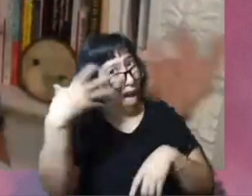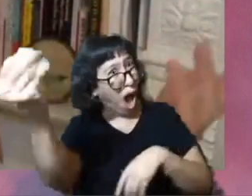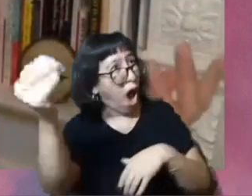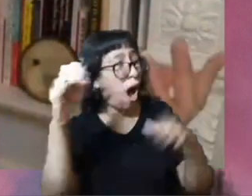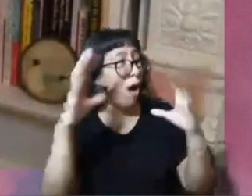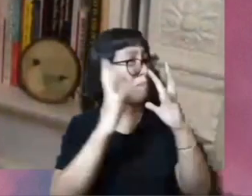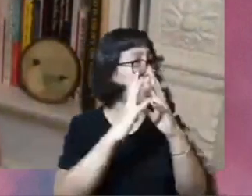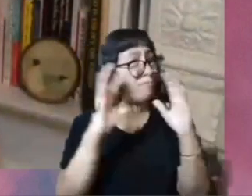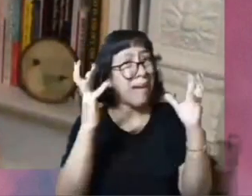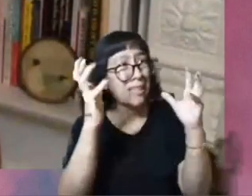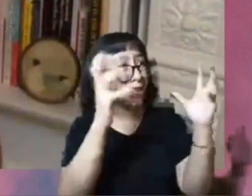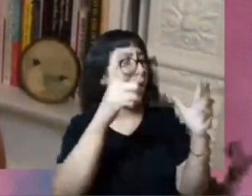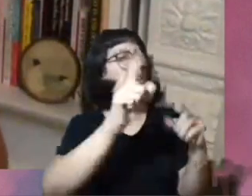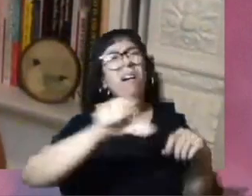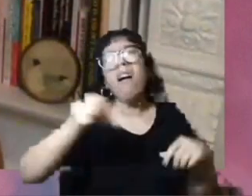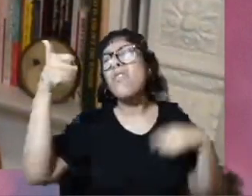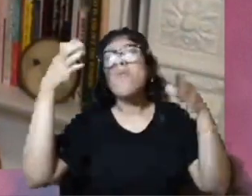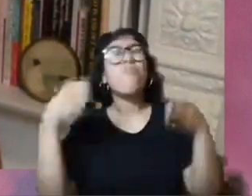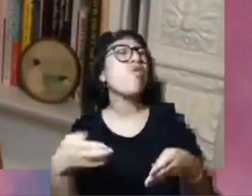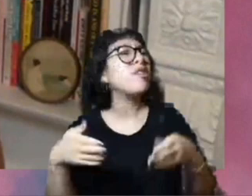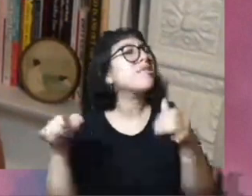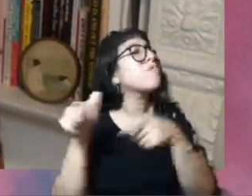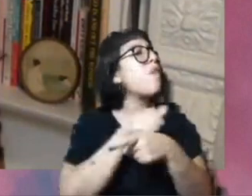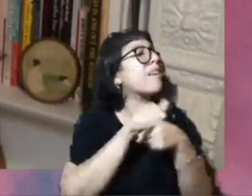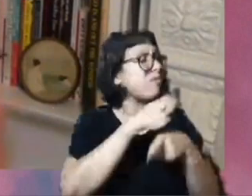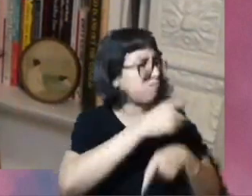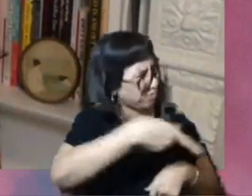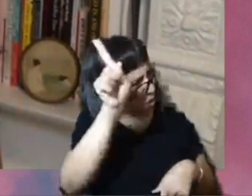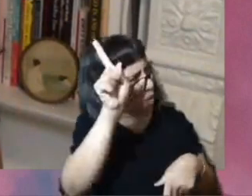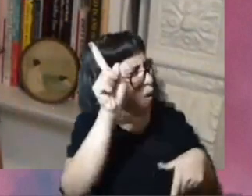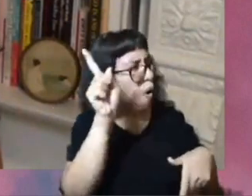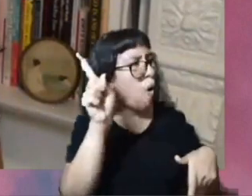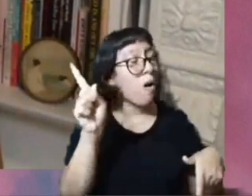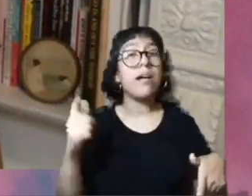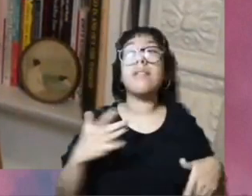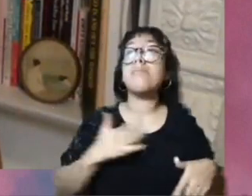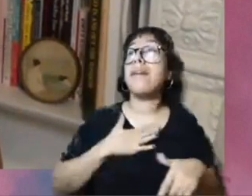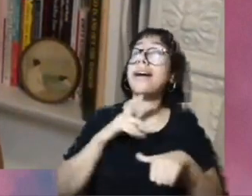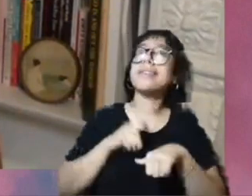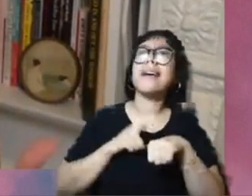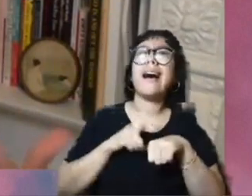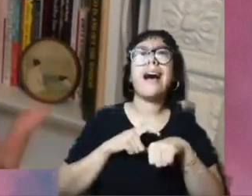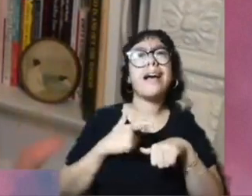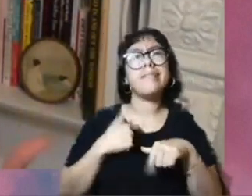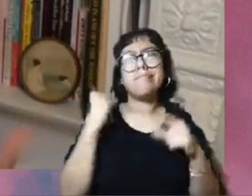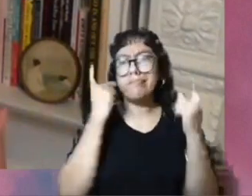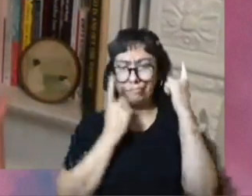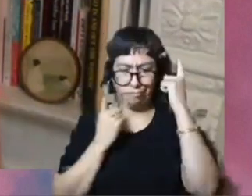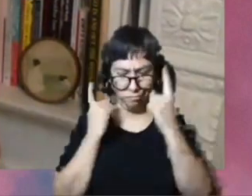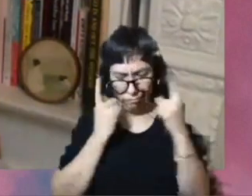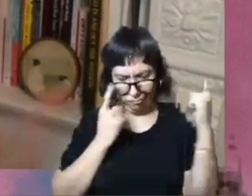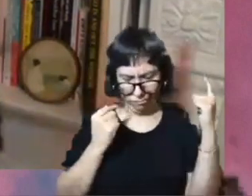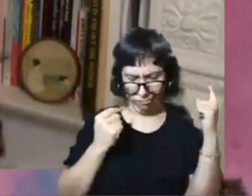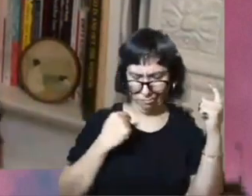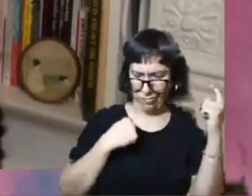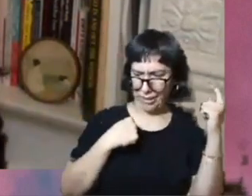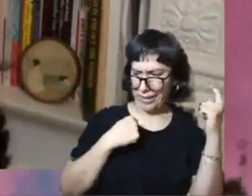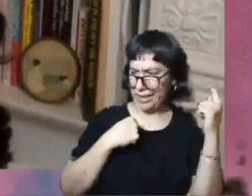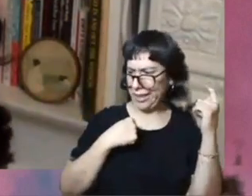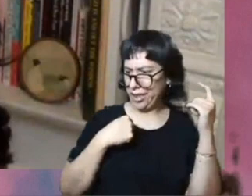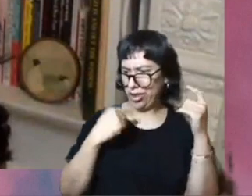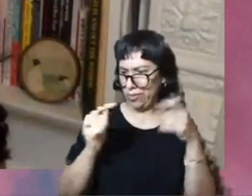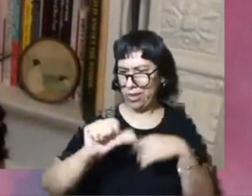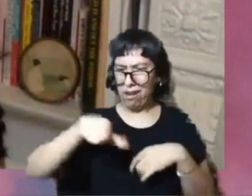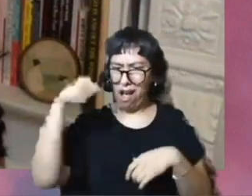basketball, someone else is on the court practicing. I spend most of my time wondering if I should be somewhere